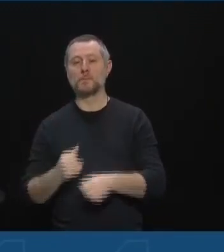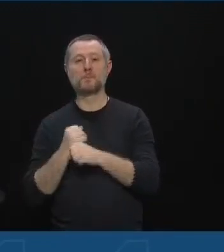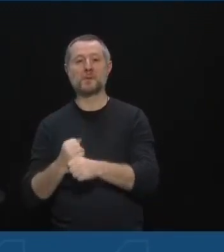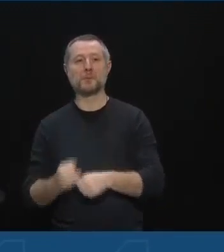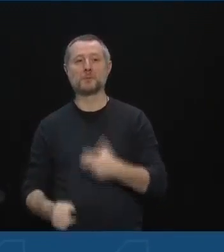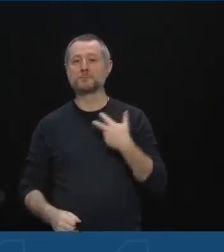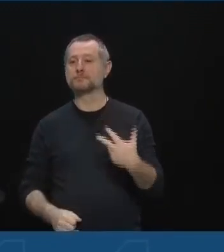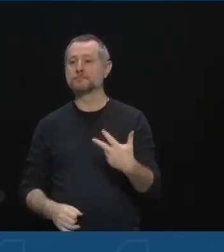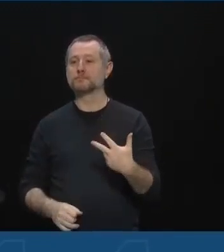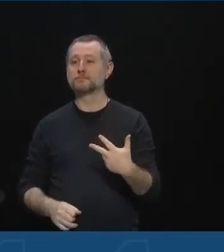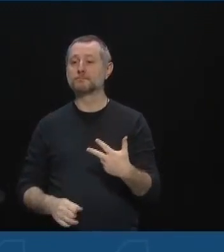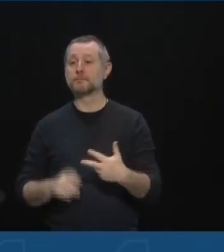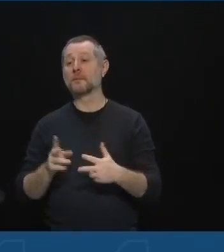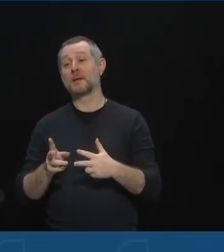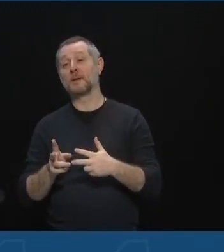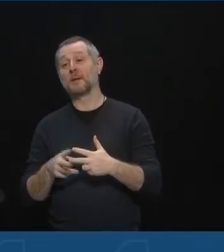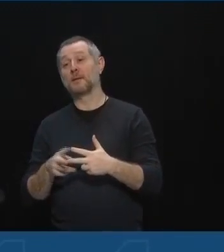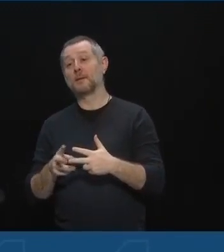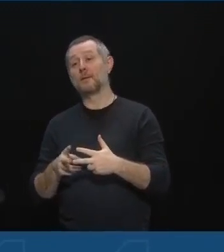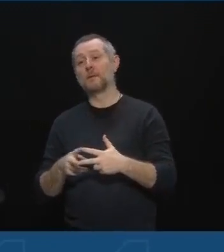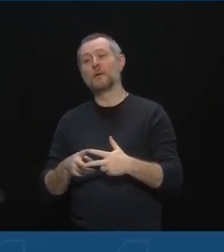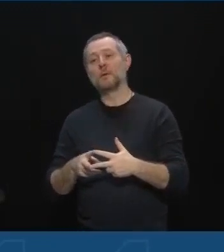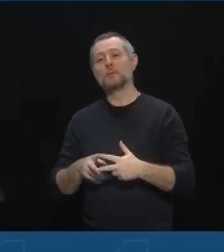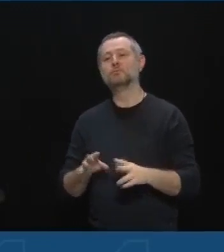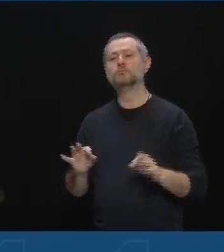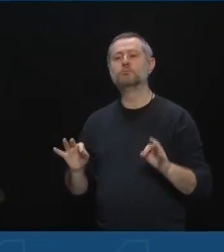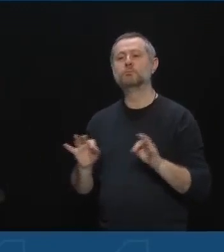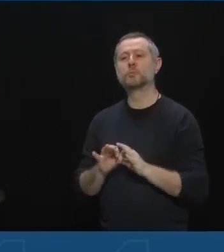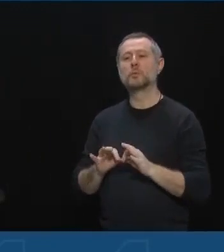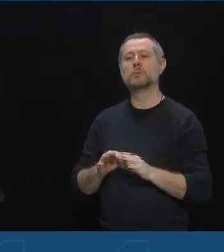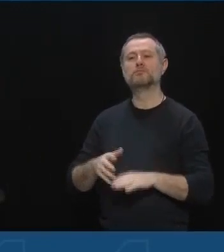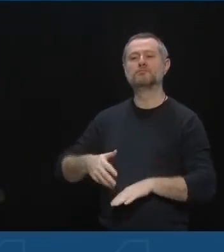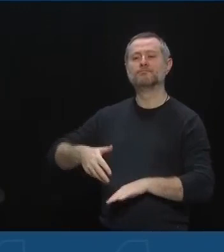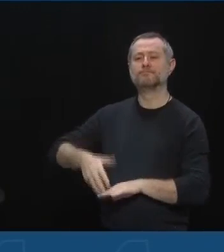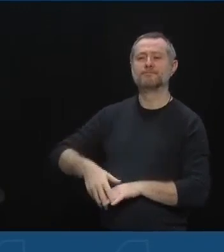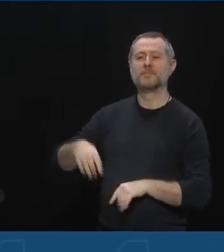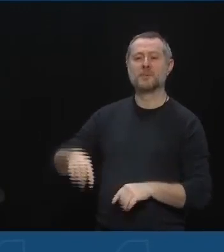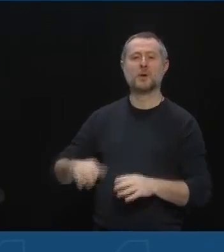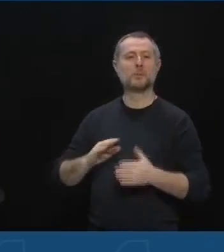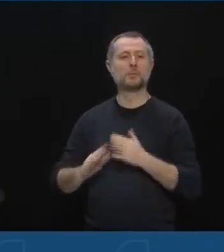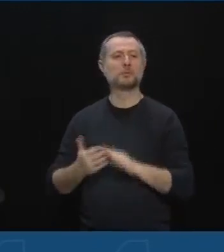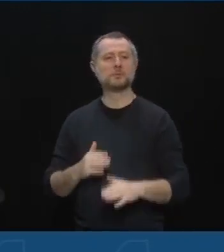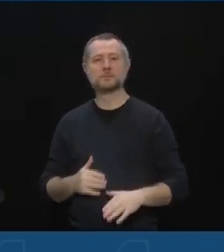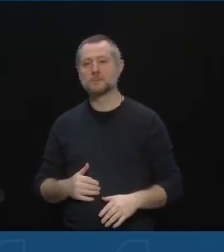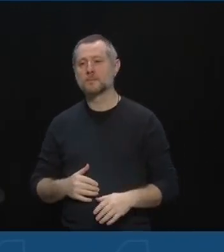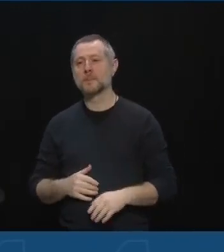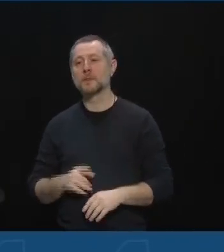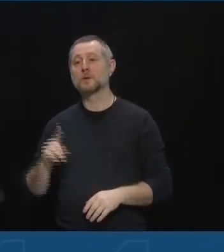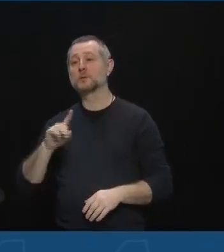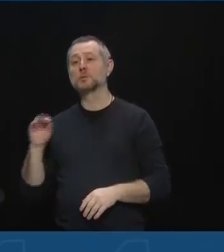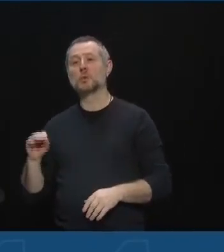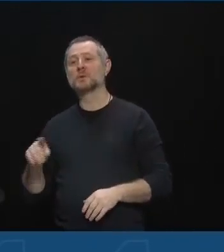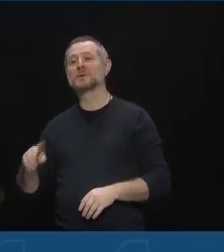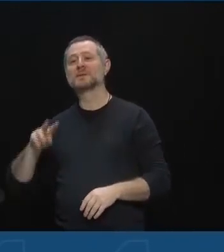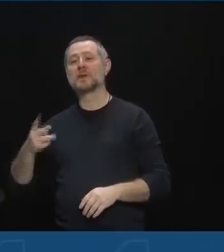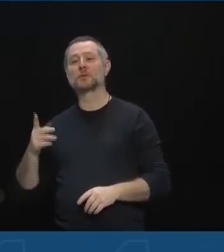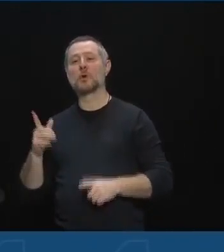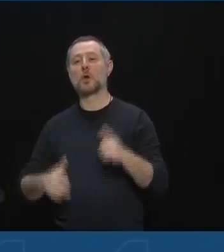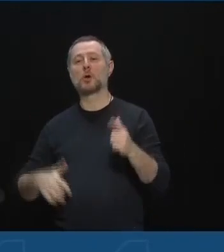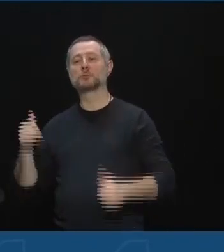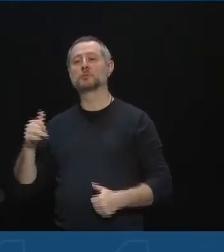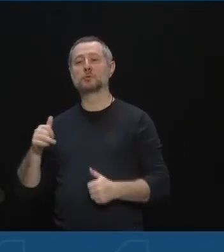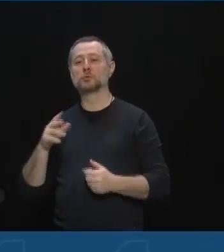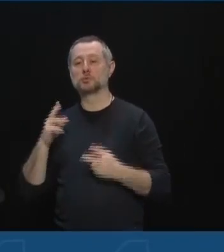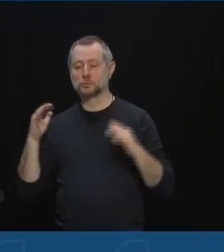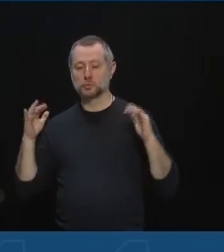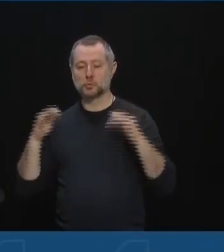Wings, these are part of the bedrock of our community, what we are known for. The zoo is the second largest tourist draw in the region, and